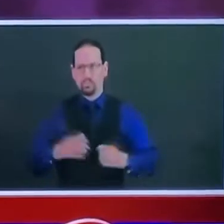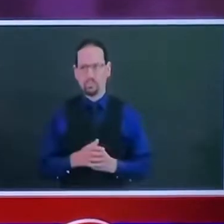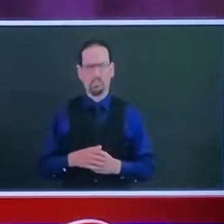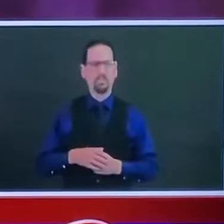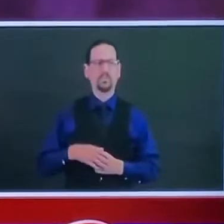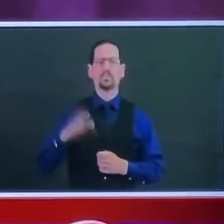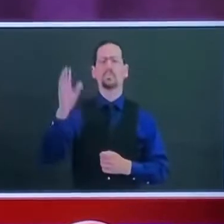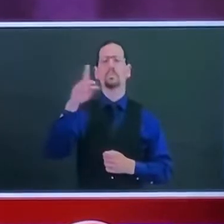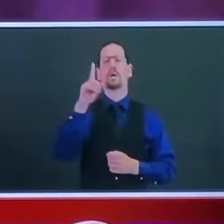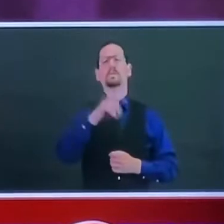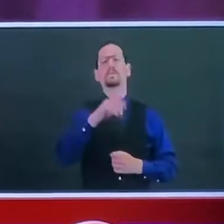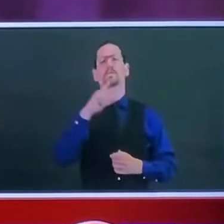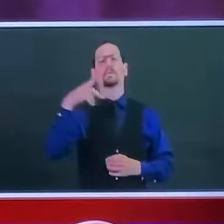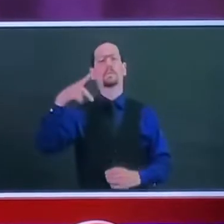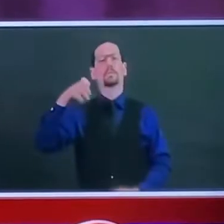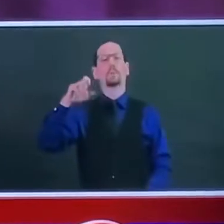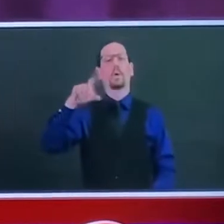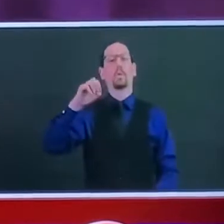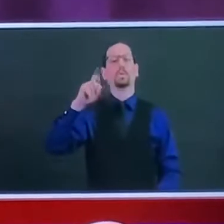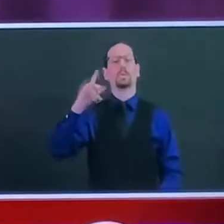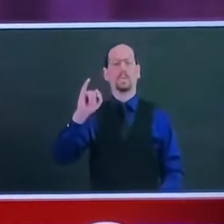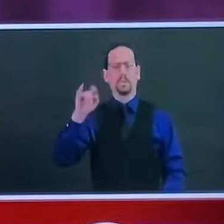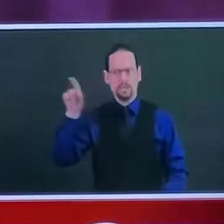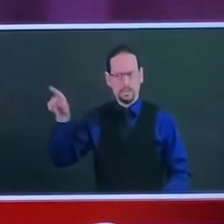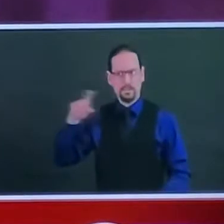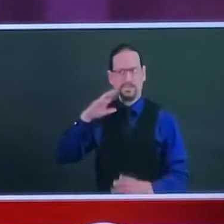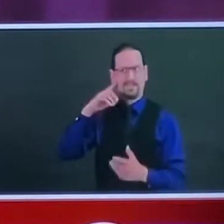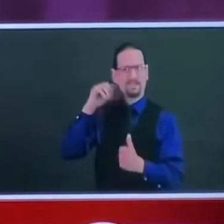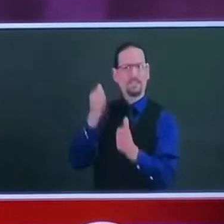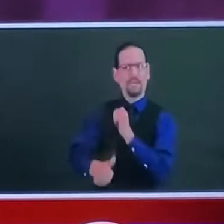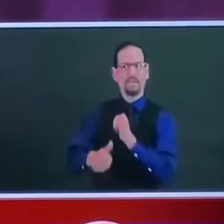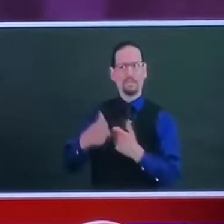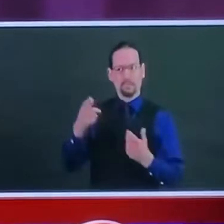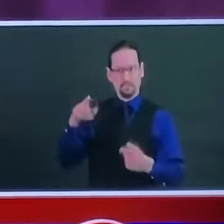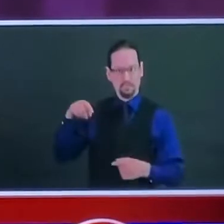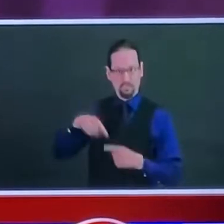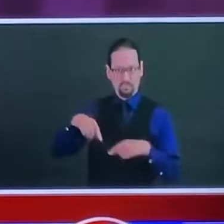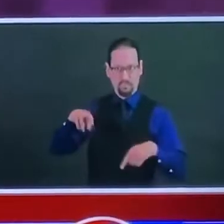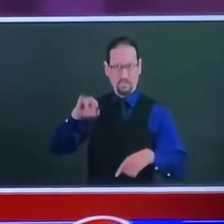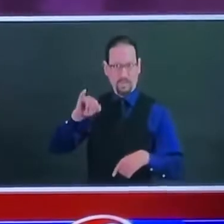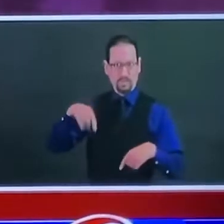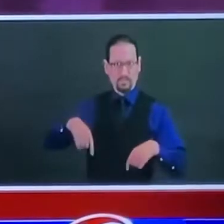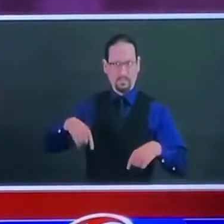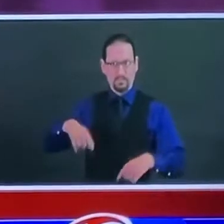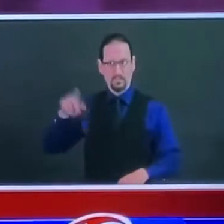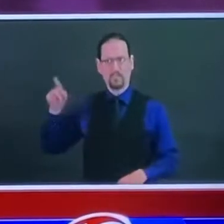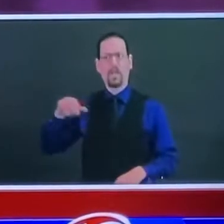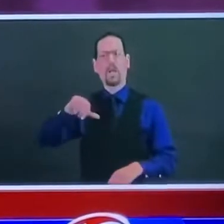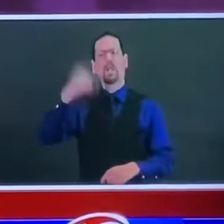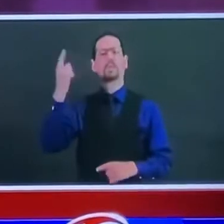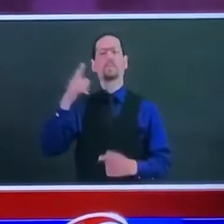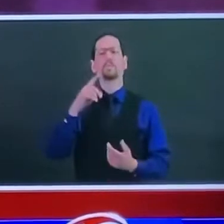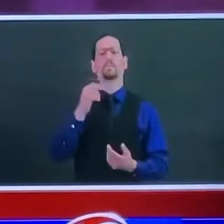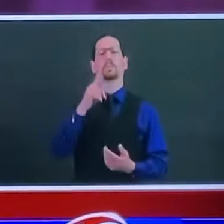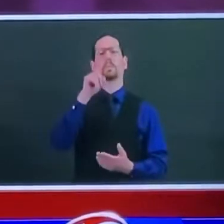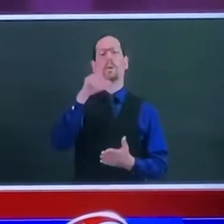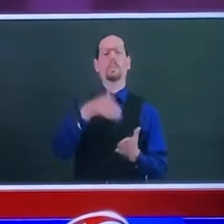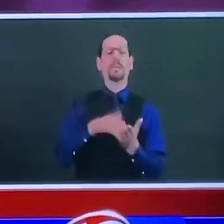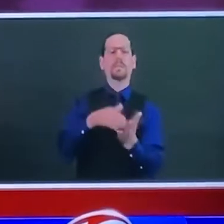the House, would send to Rhode Island another $1 billion to help